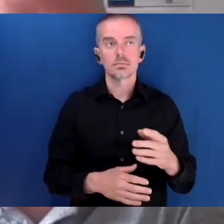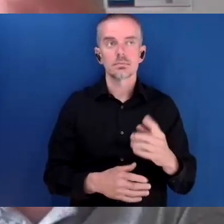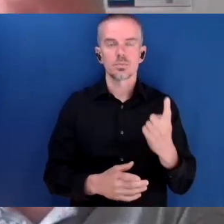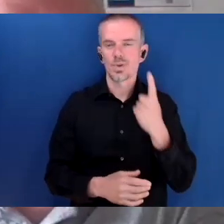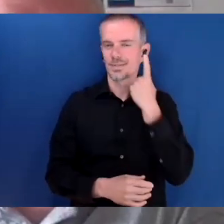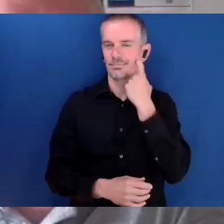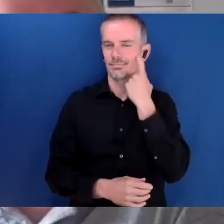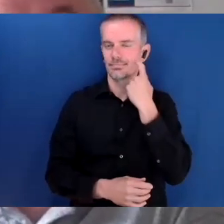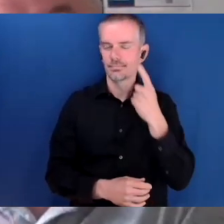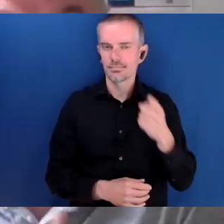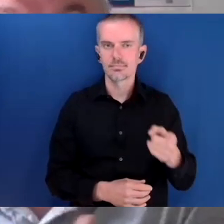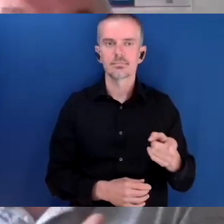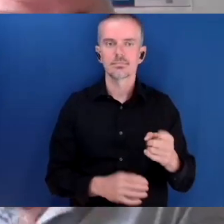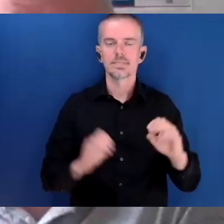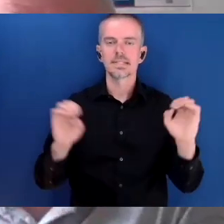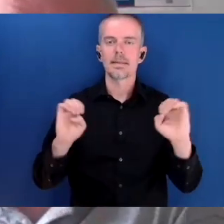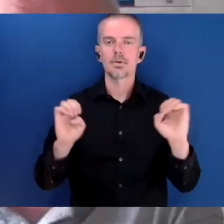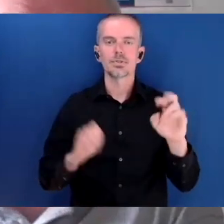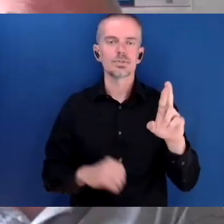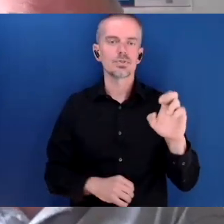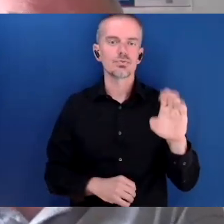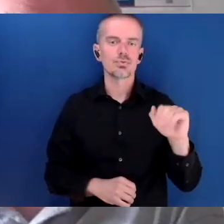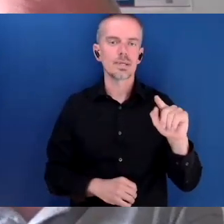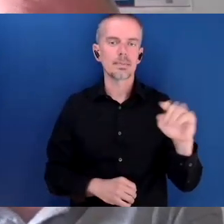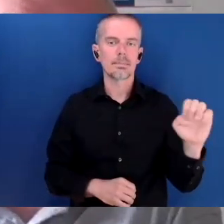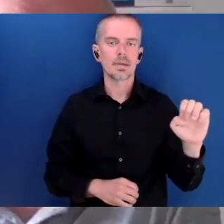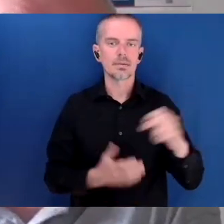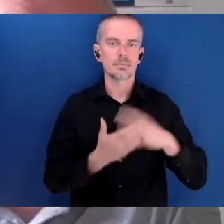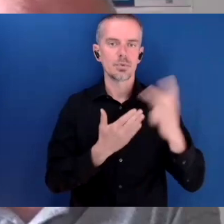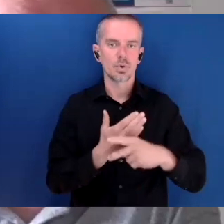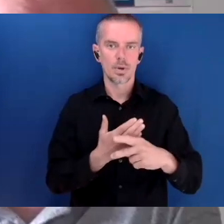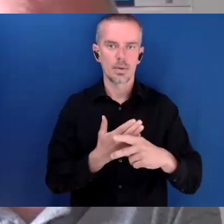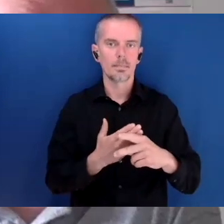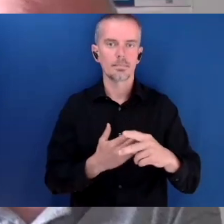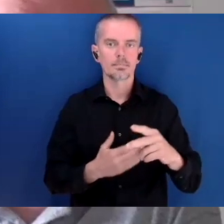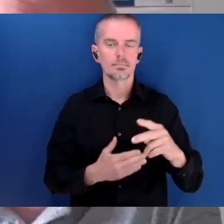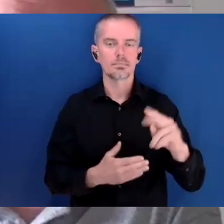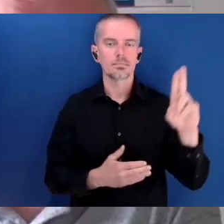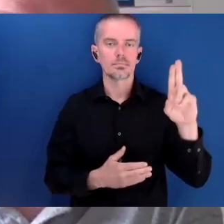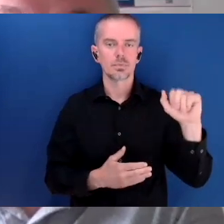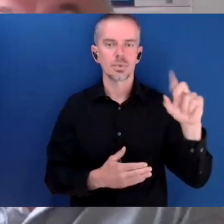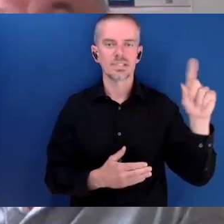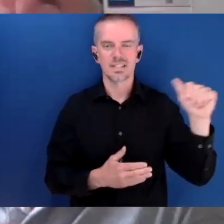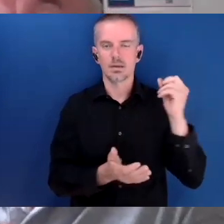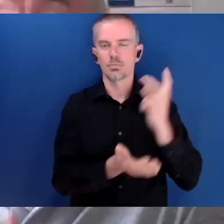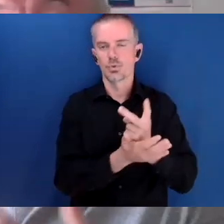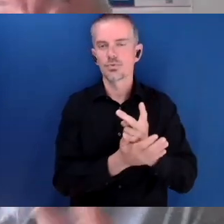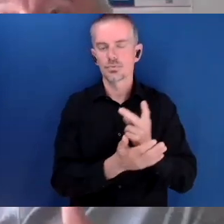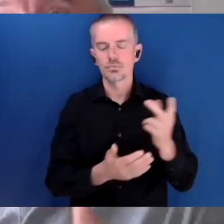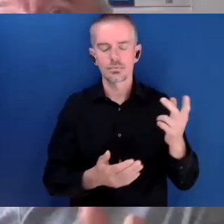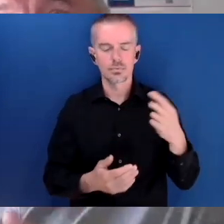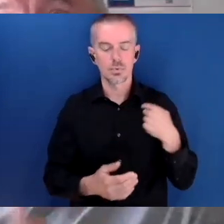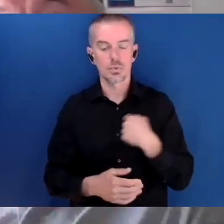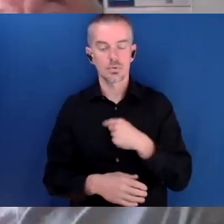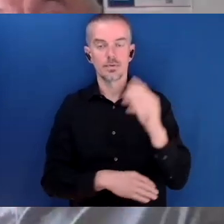thing that has happened is there's an emergency rebate program that's been approved by the Department of Agriculture through the Forest Service